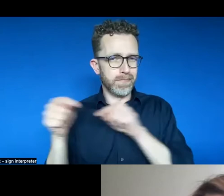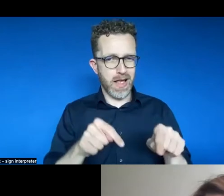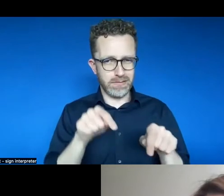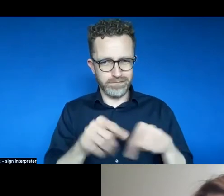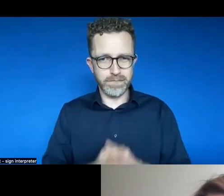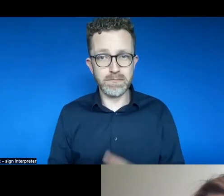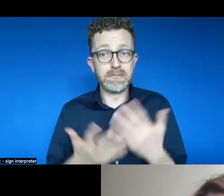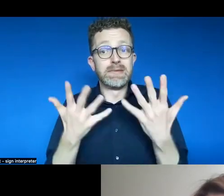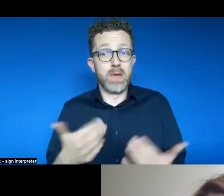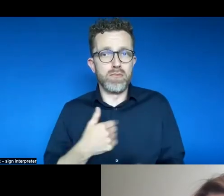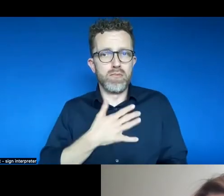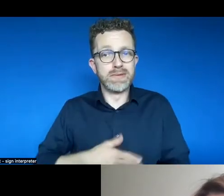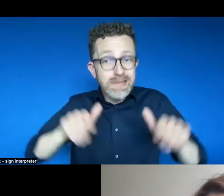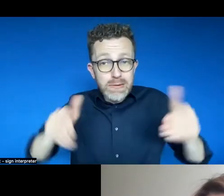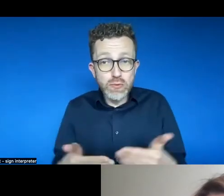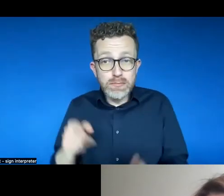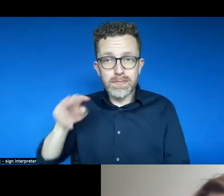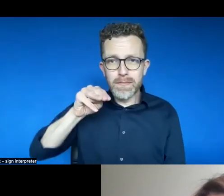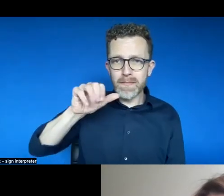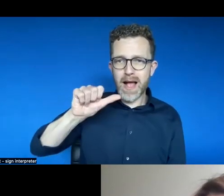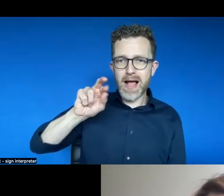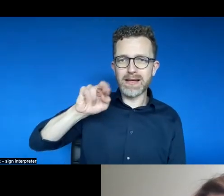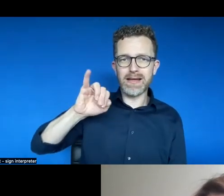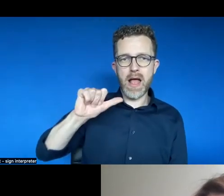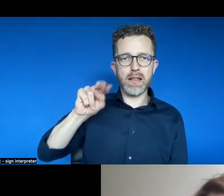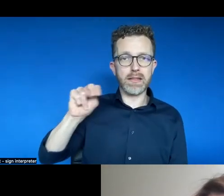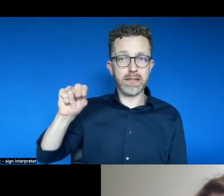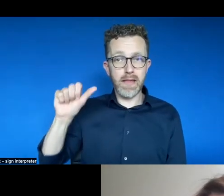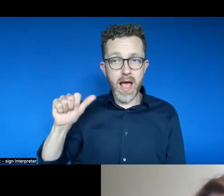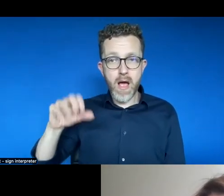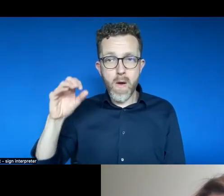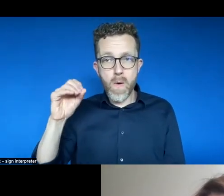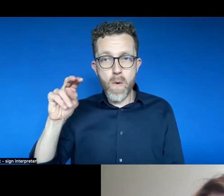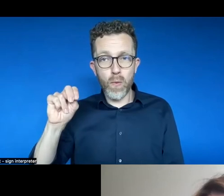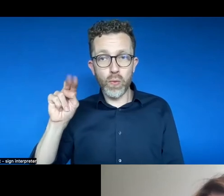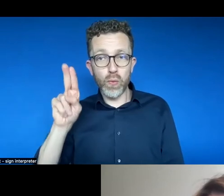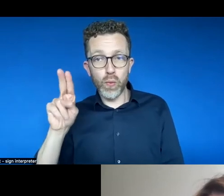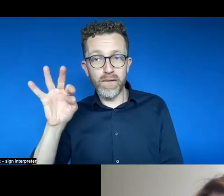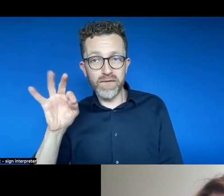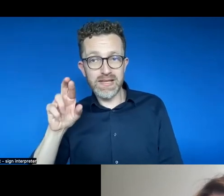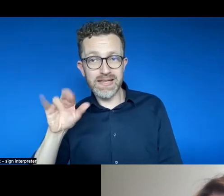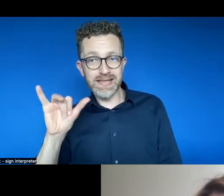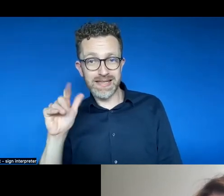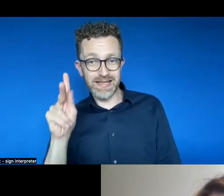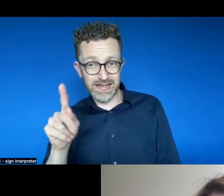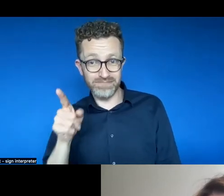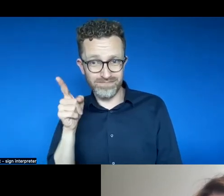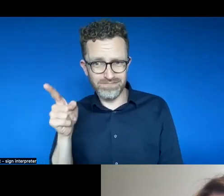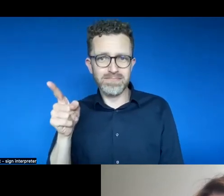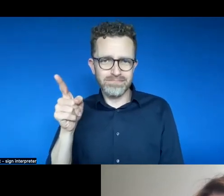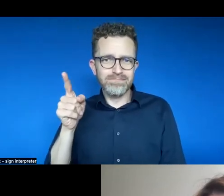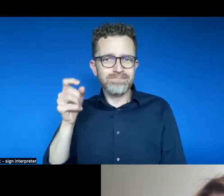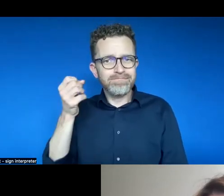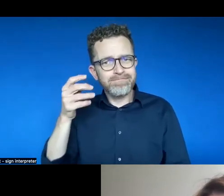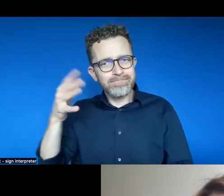Mariana, please go ahead. It would be very good to have your views on children in institutions, the situation of